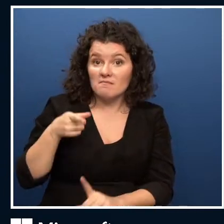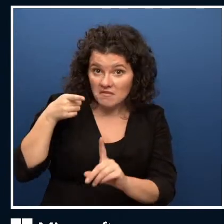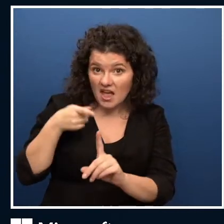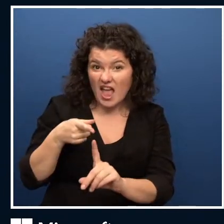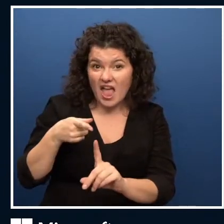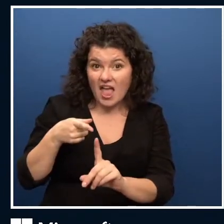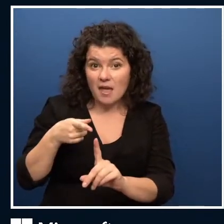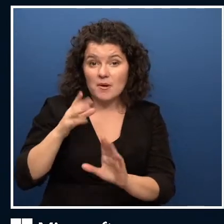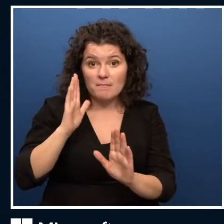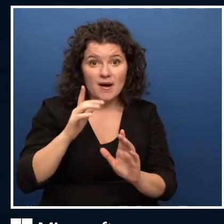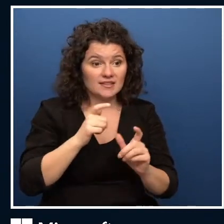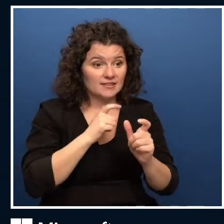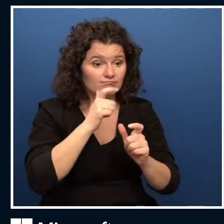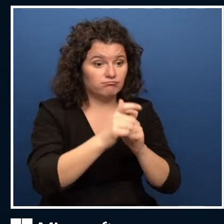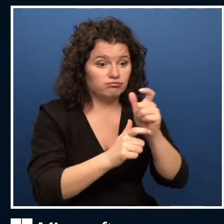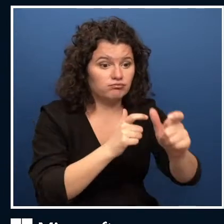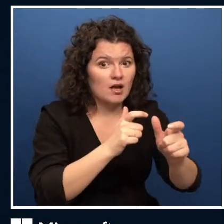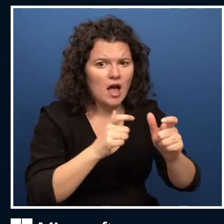in sequence.